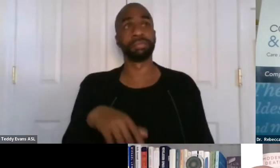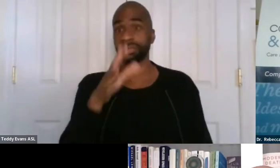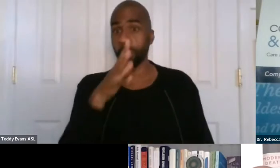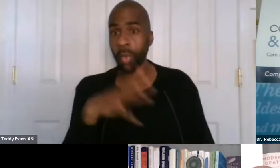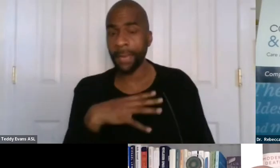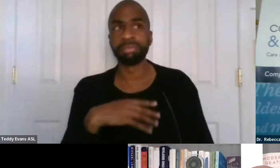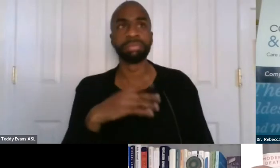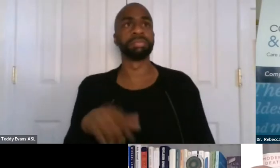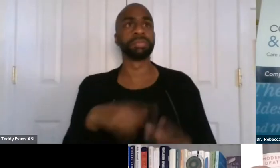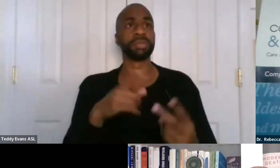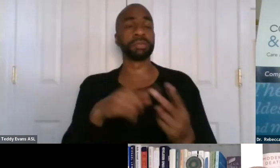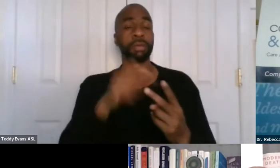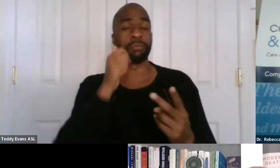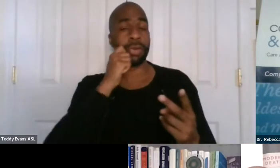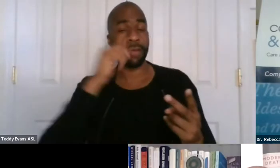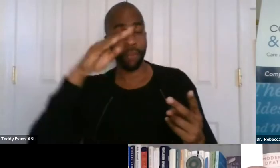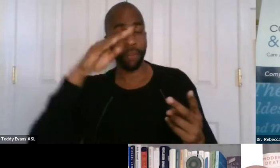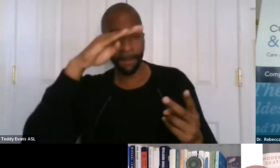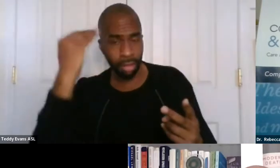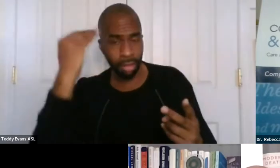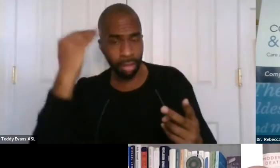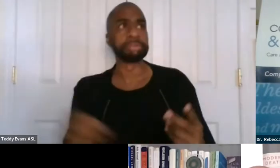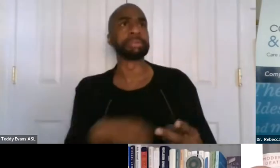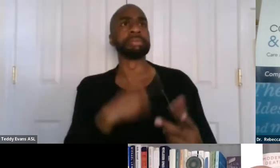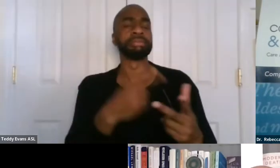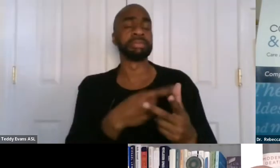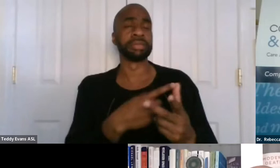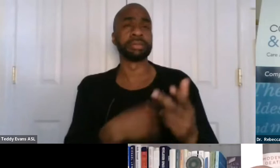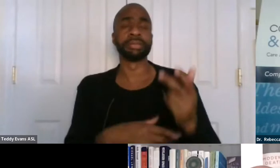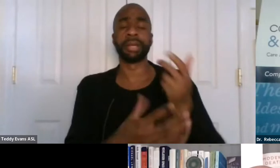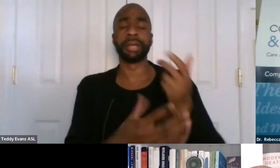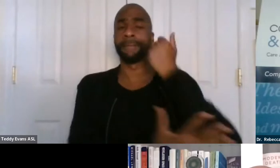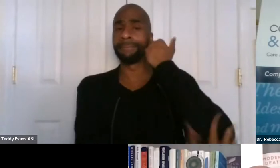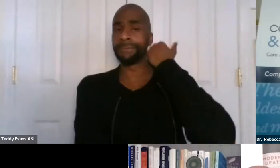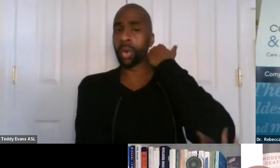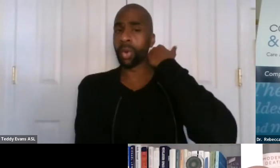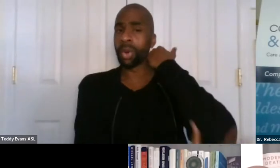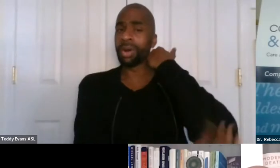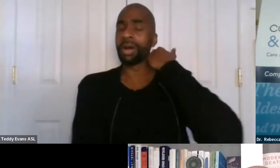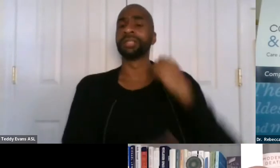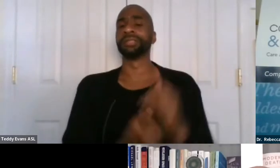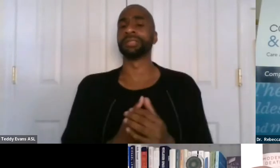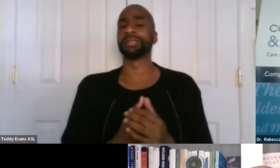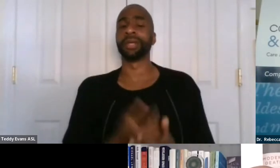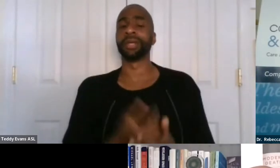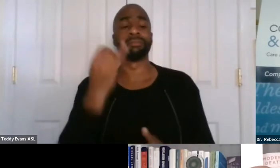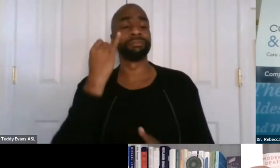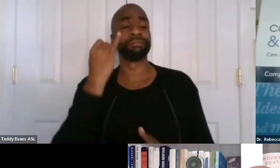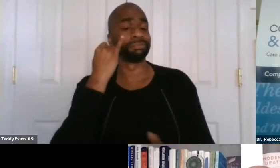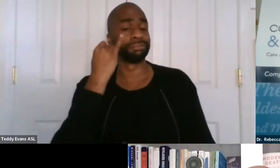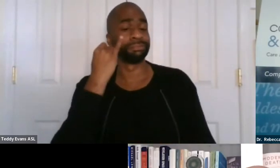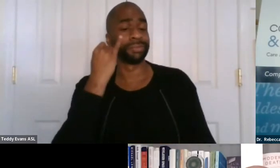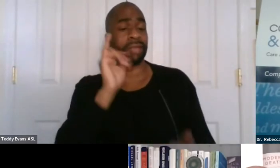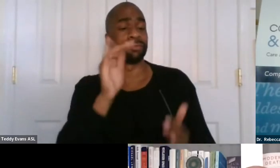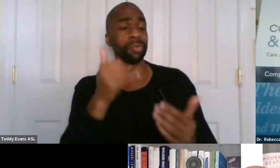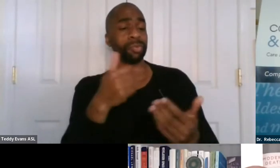of color, if you're Black American, if you're poor, the chances that your pain is going to be attended to is lower